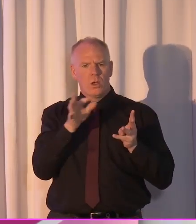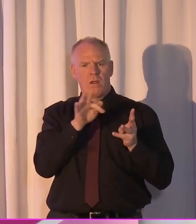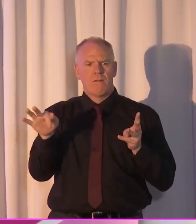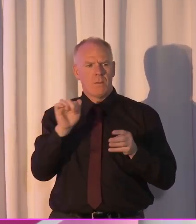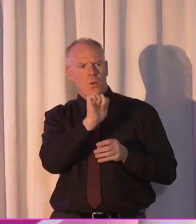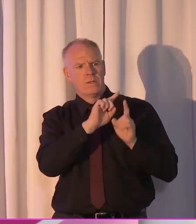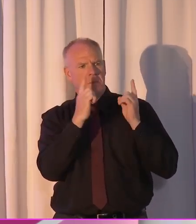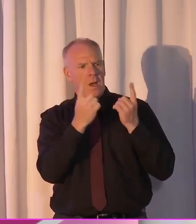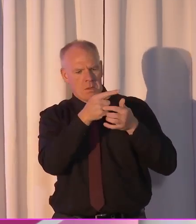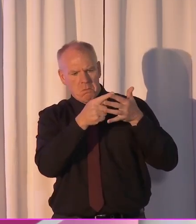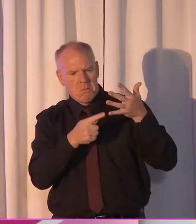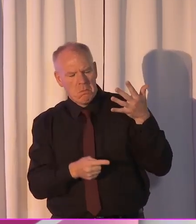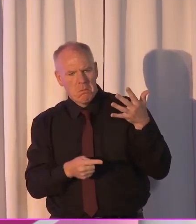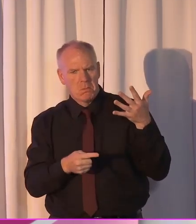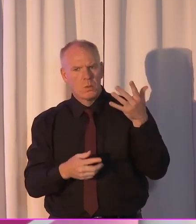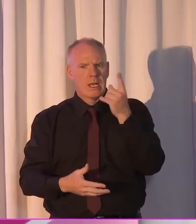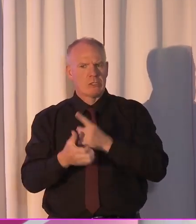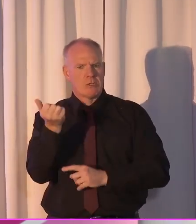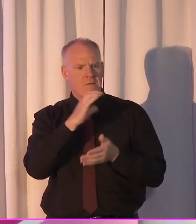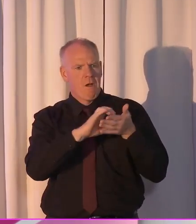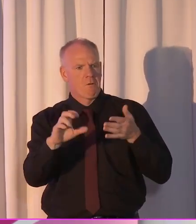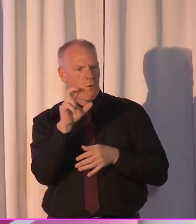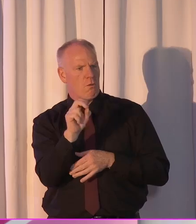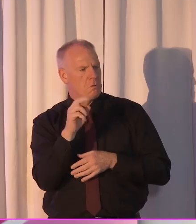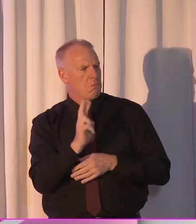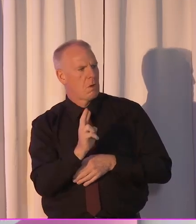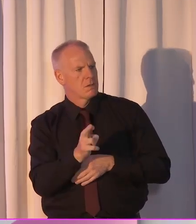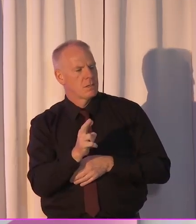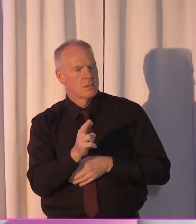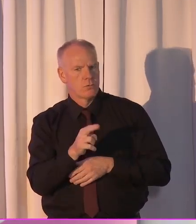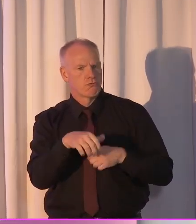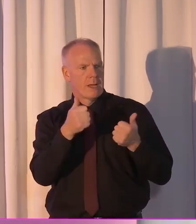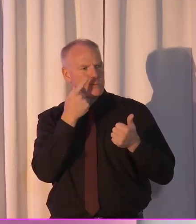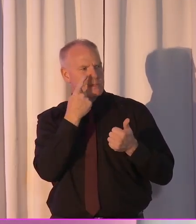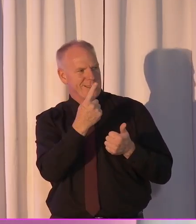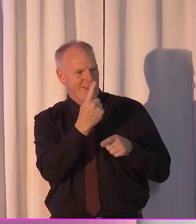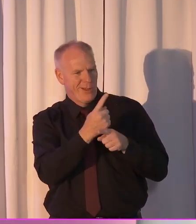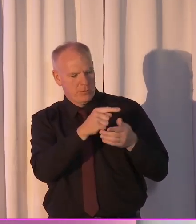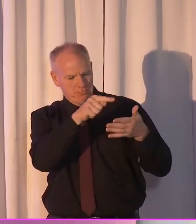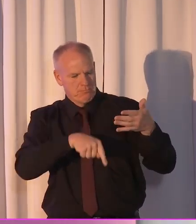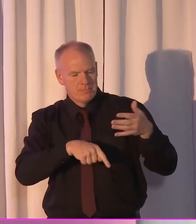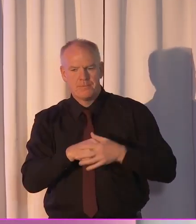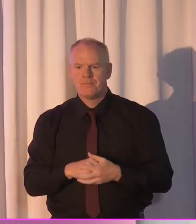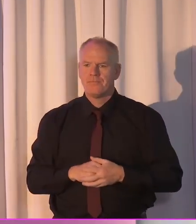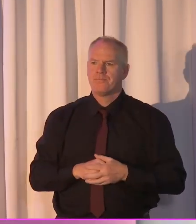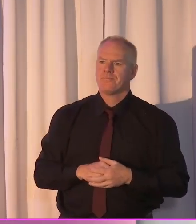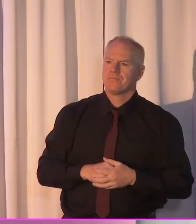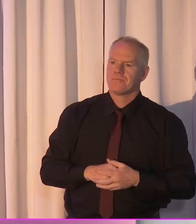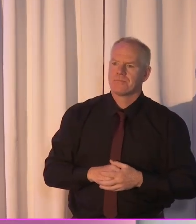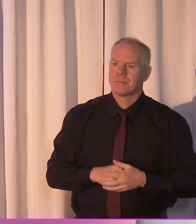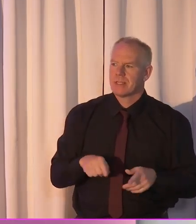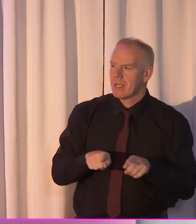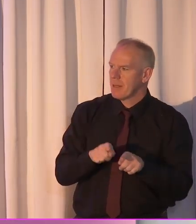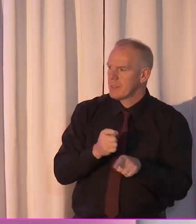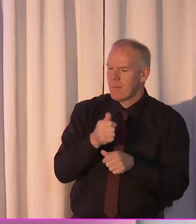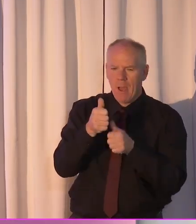your department and others to realise Article 30. So it was great to hear about that. And also